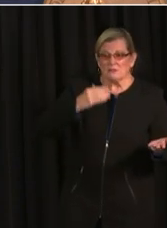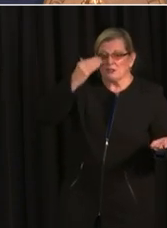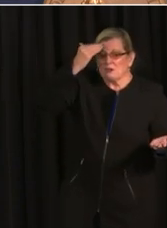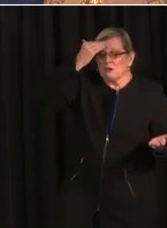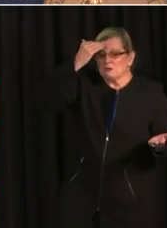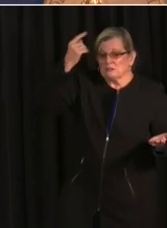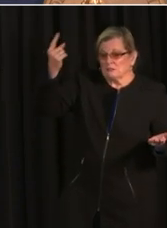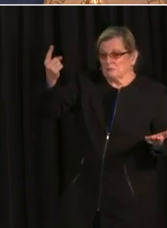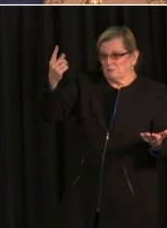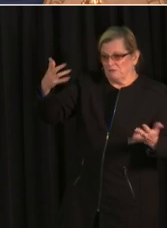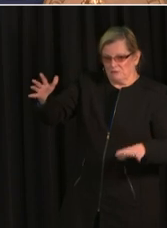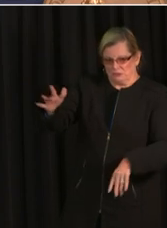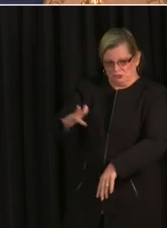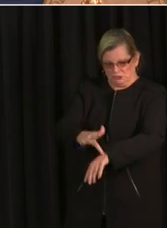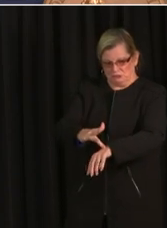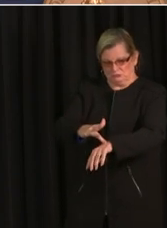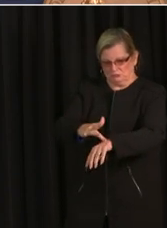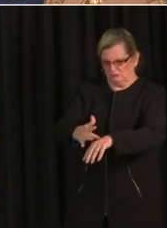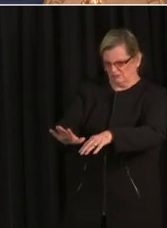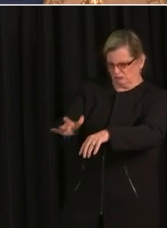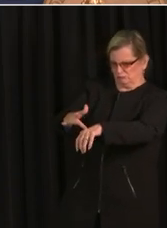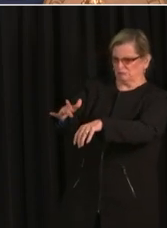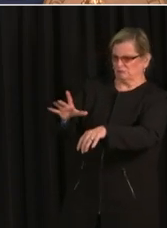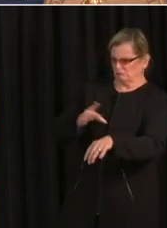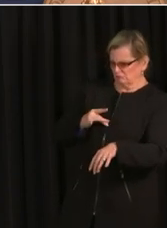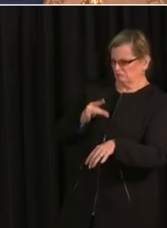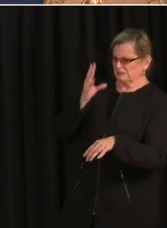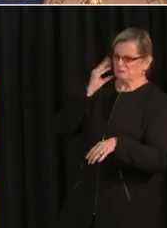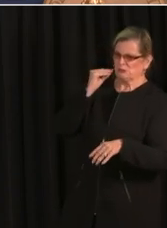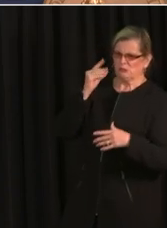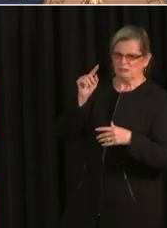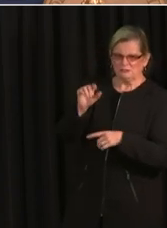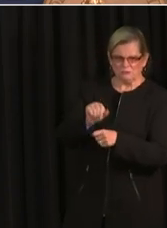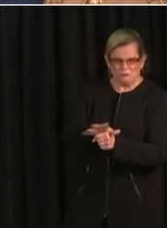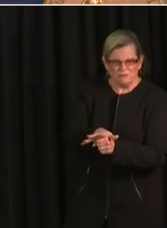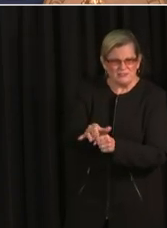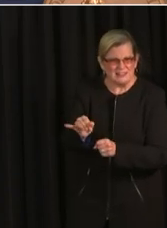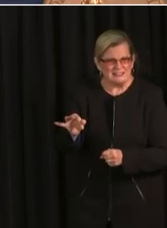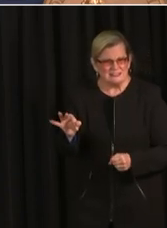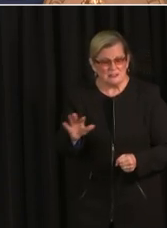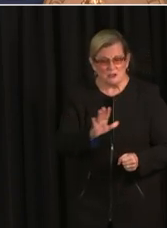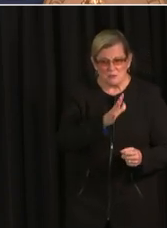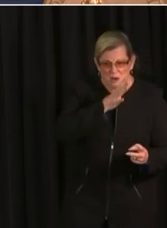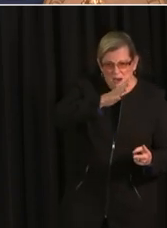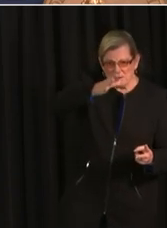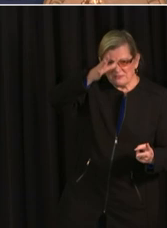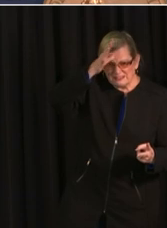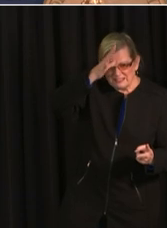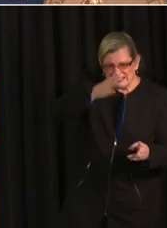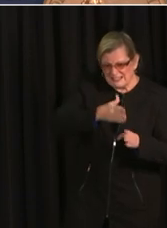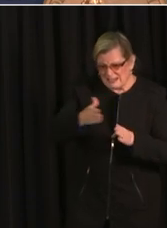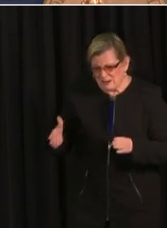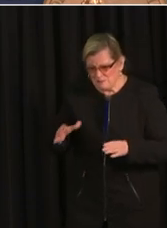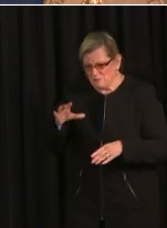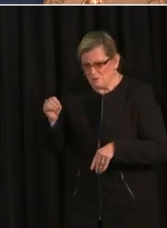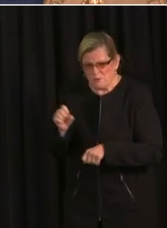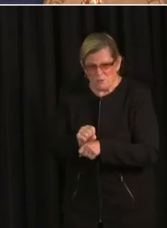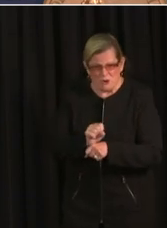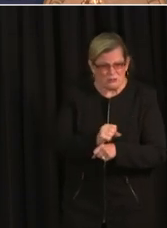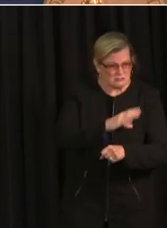been touched by this virus. These are mothers and fathers, neighbors, coworkers, sons and